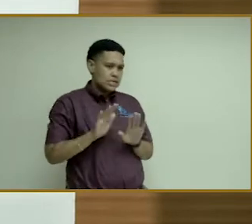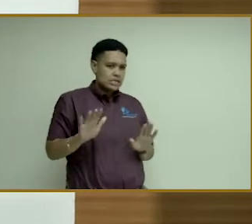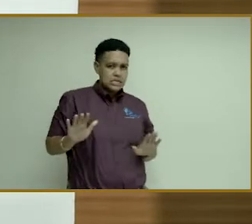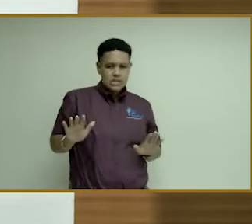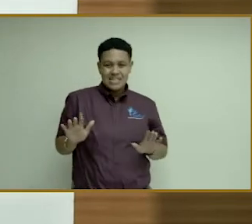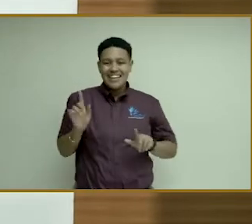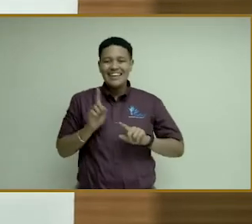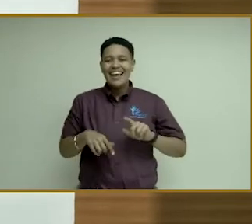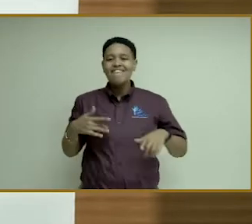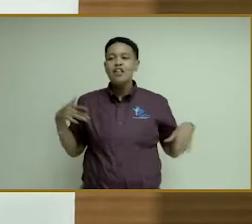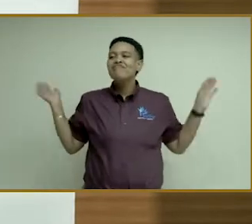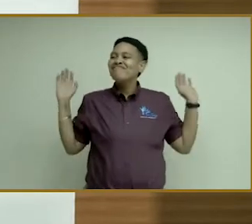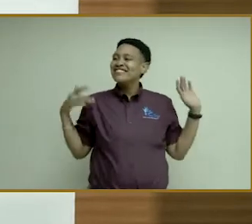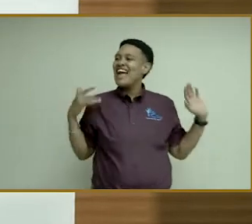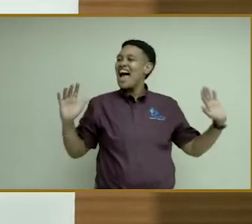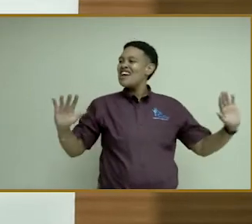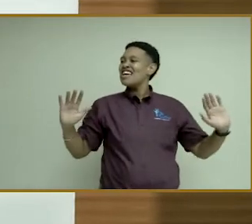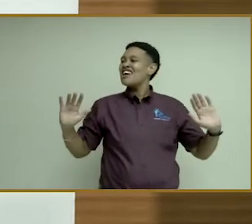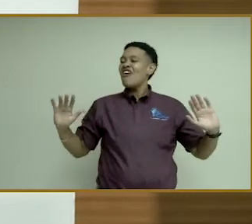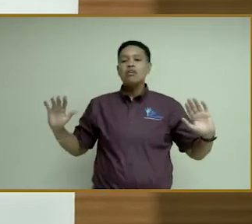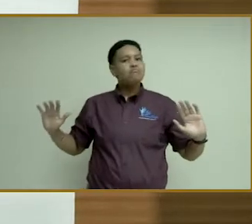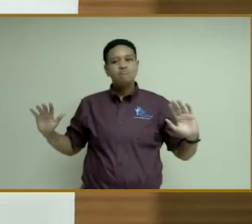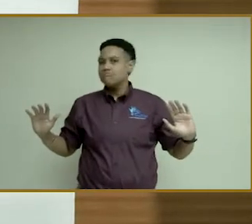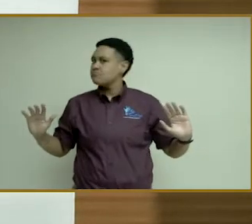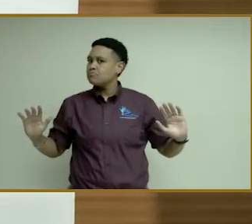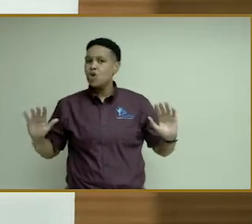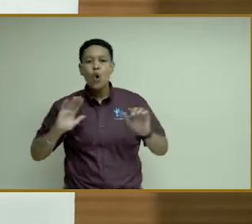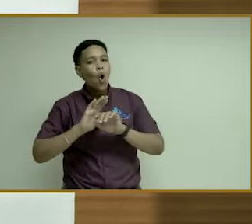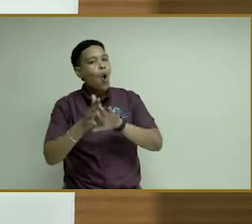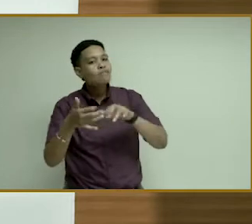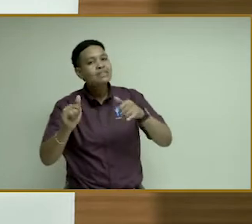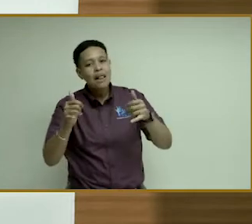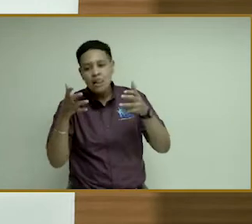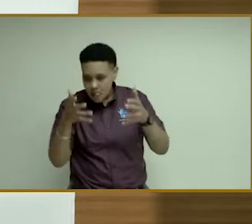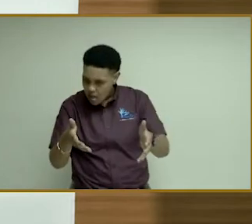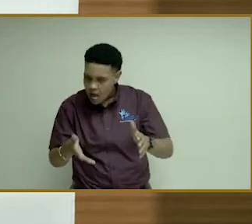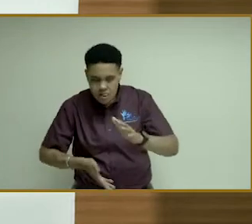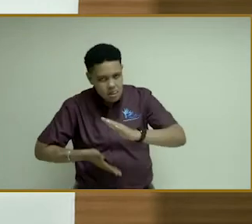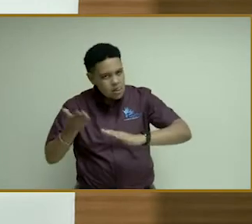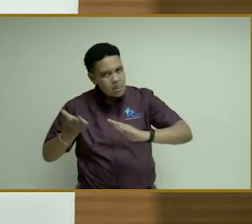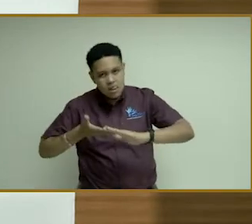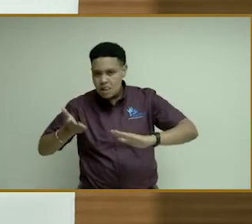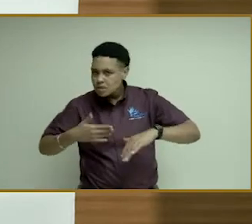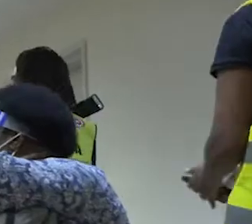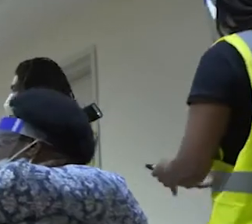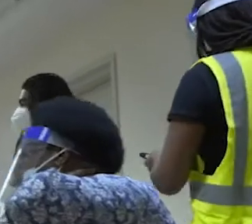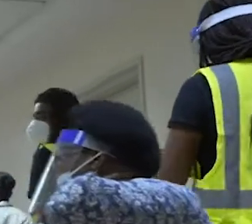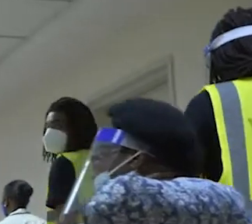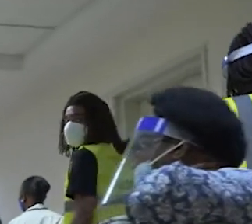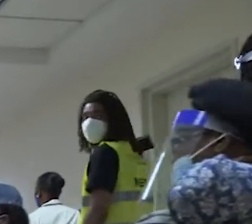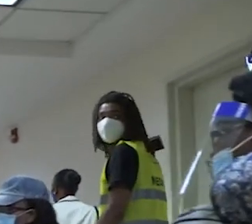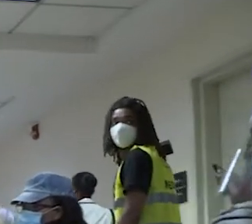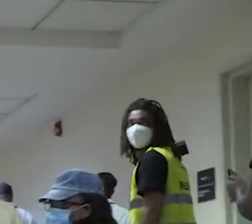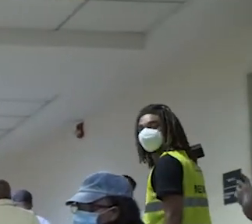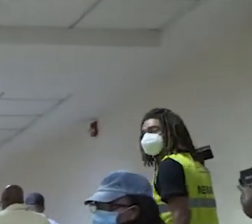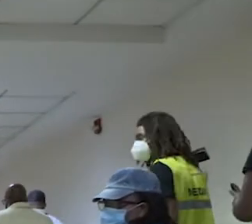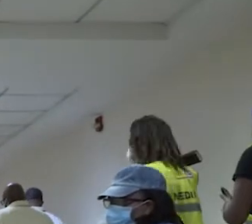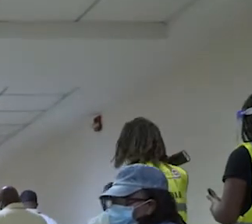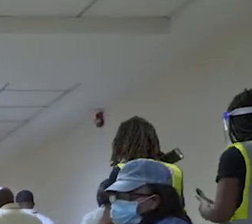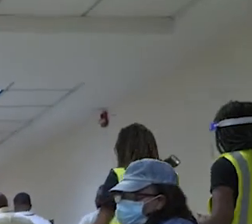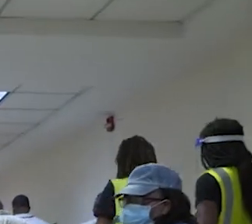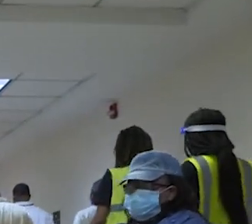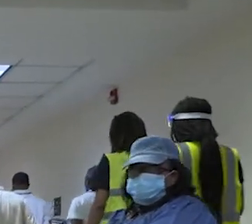As I like to say in parochial terms, COVID is still a keep and therefore people must not ever get complacent